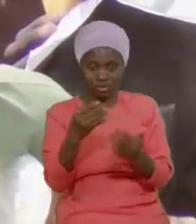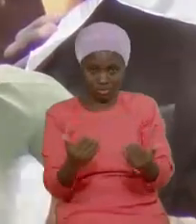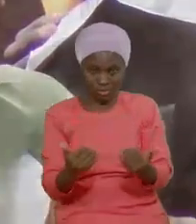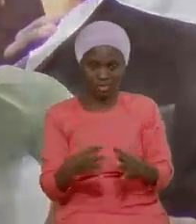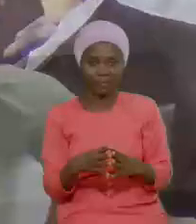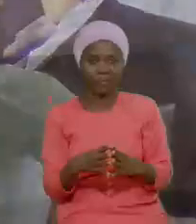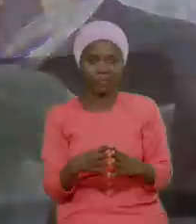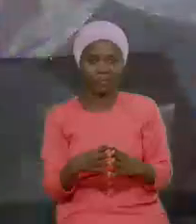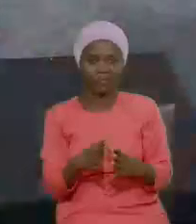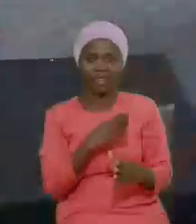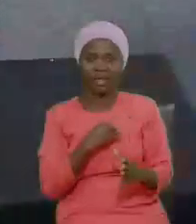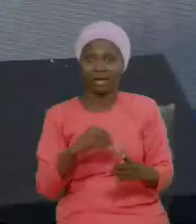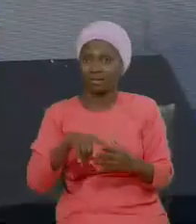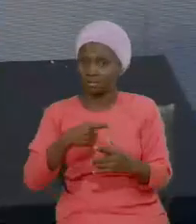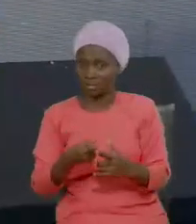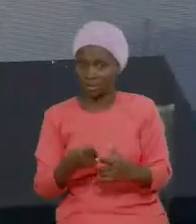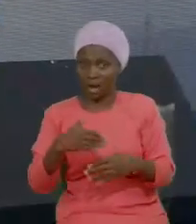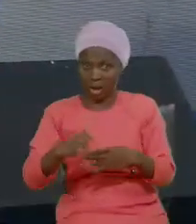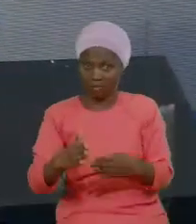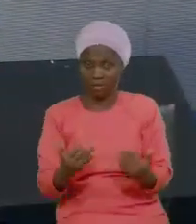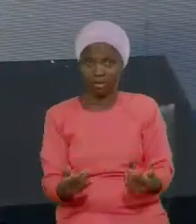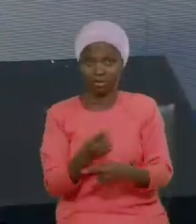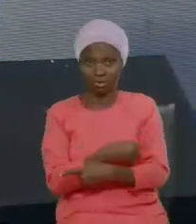And then after today, you are ready to go